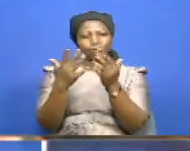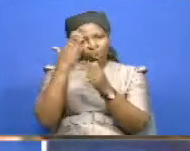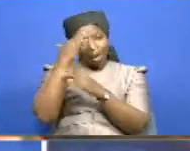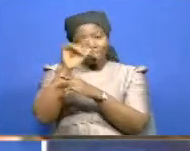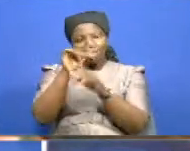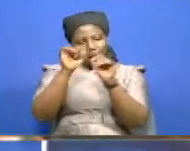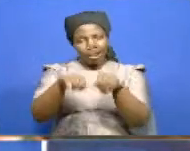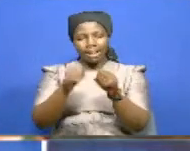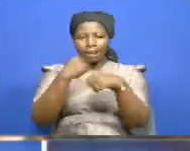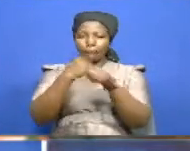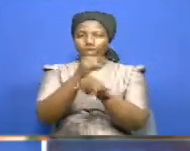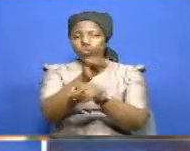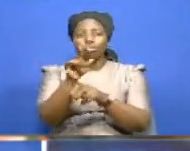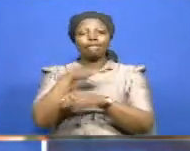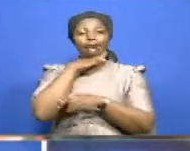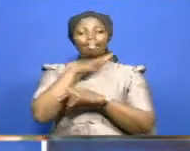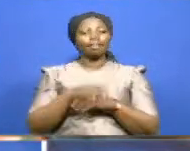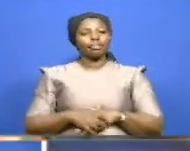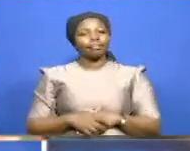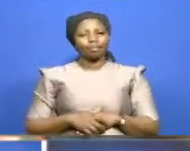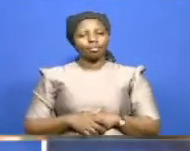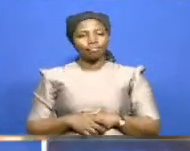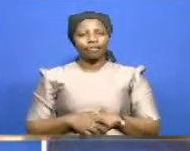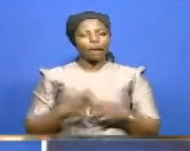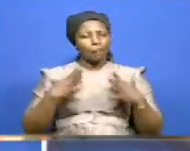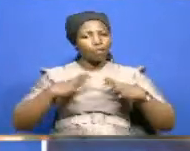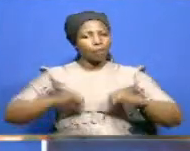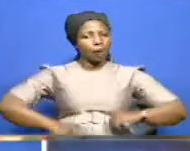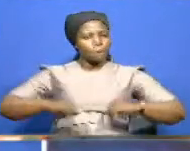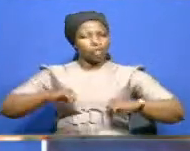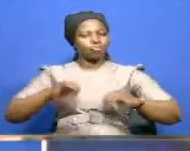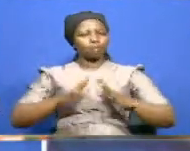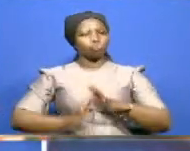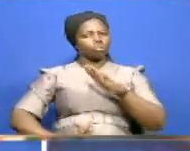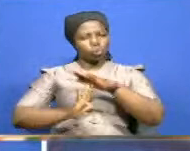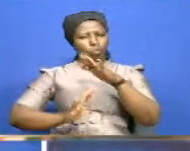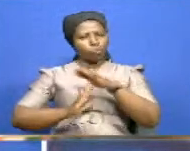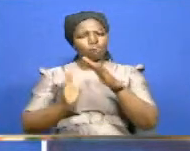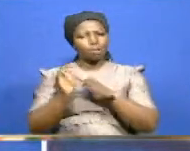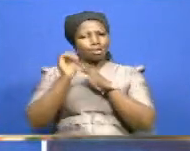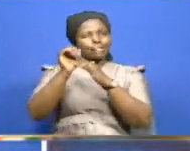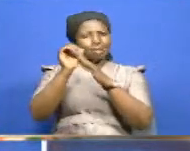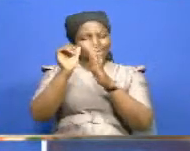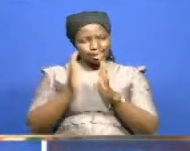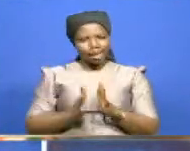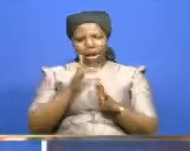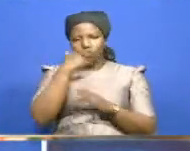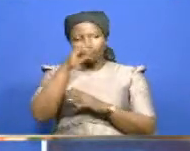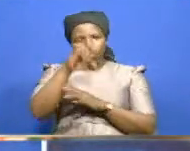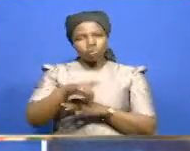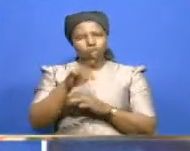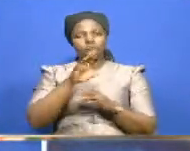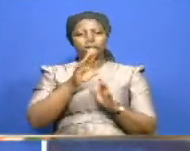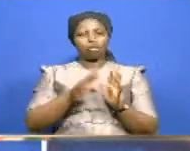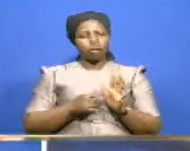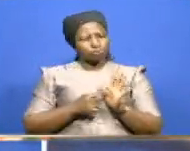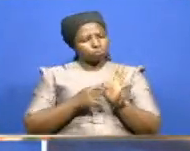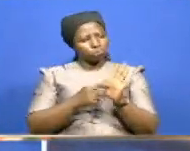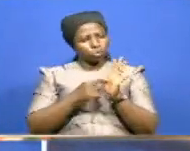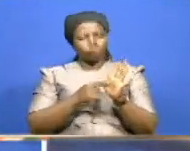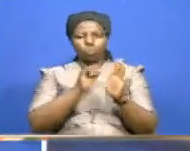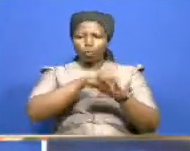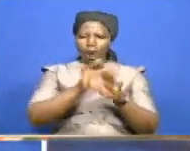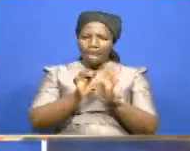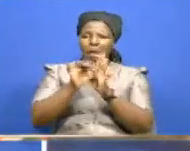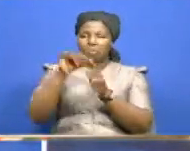people who are supposed to be models to the entire public are treating these measures, then